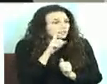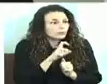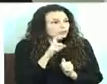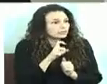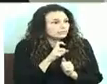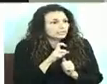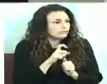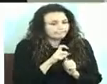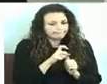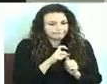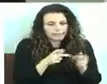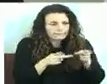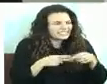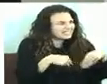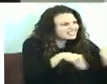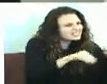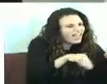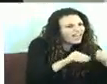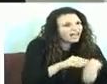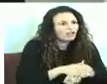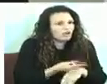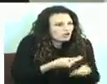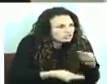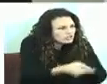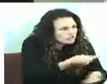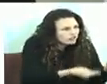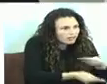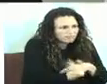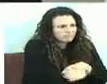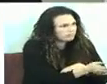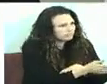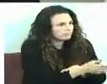place for selling and trading, which is what was happening at the time.